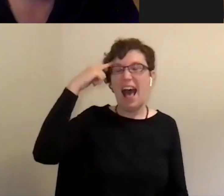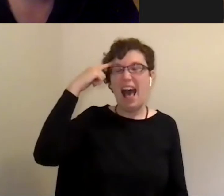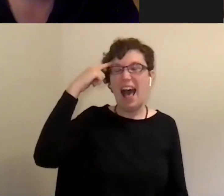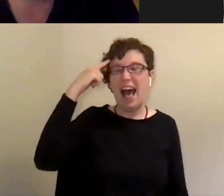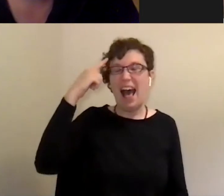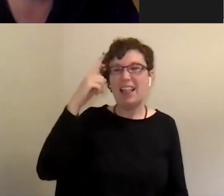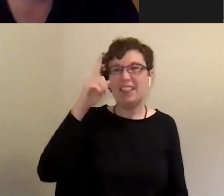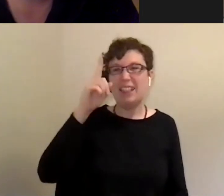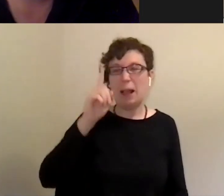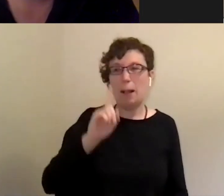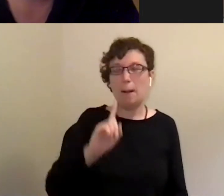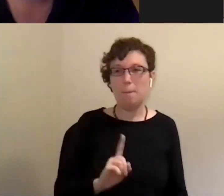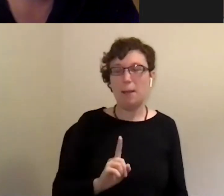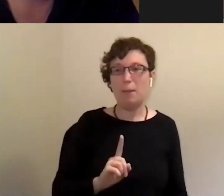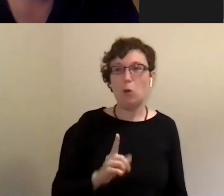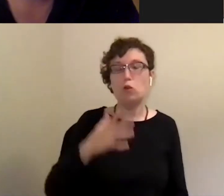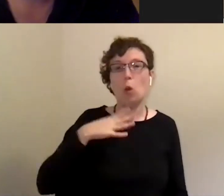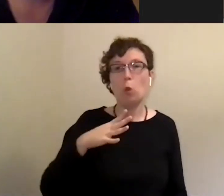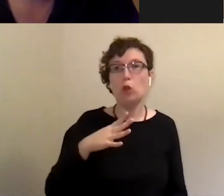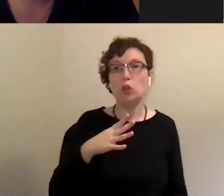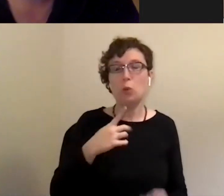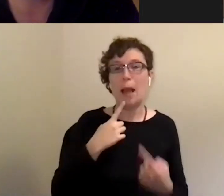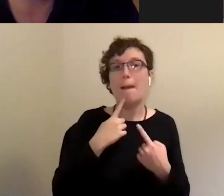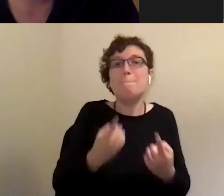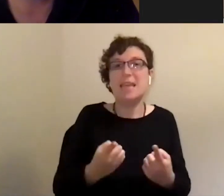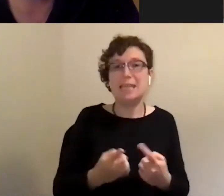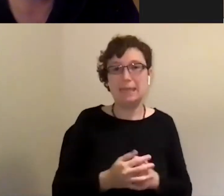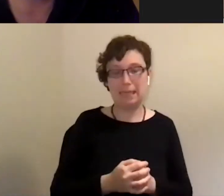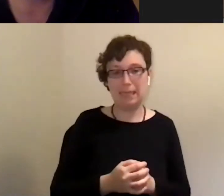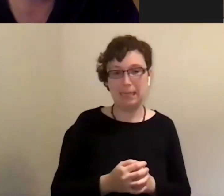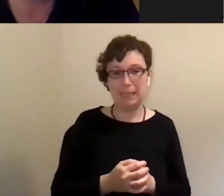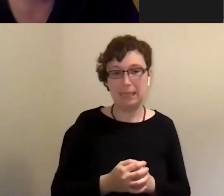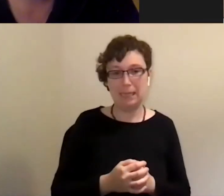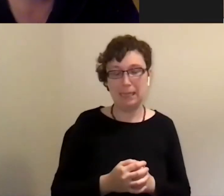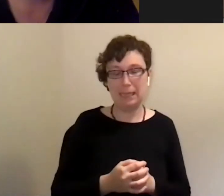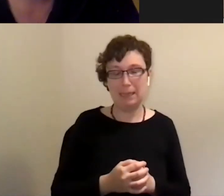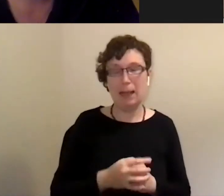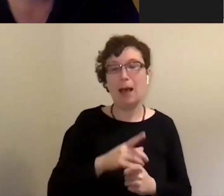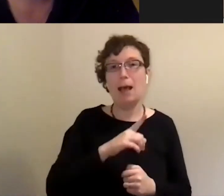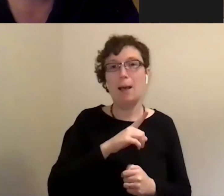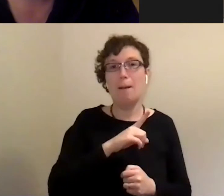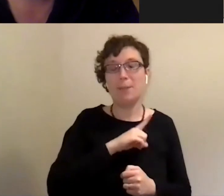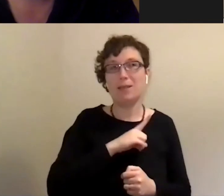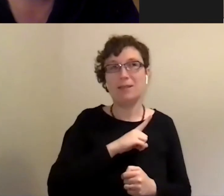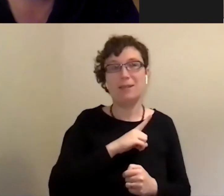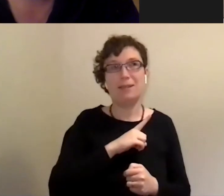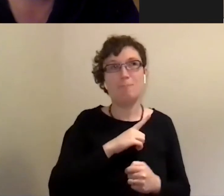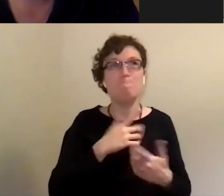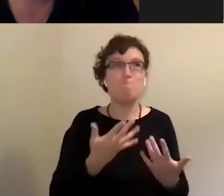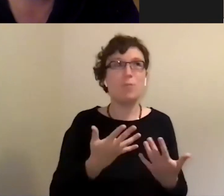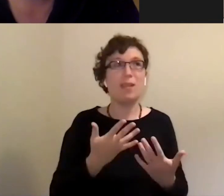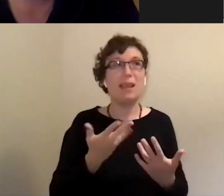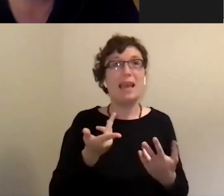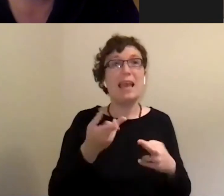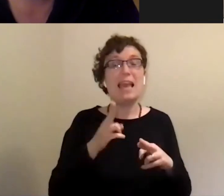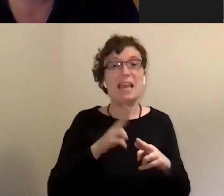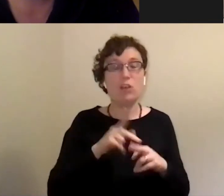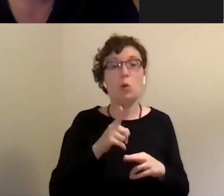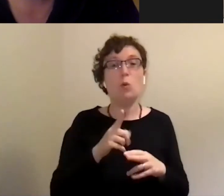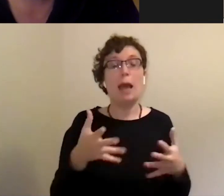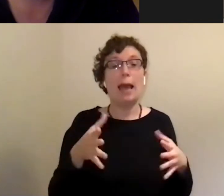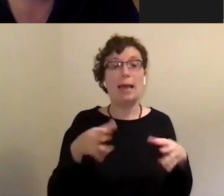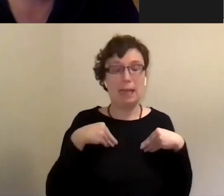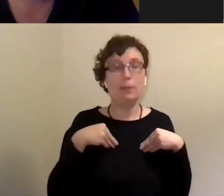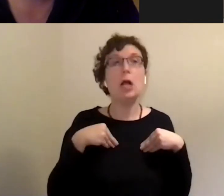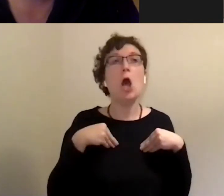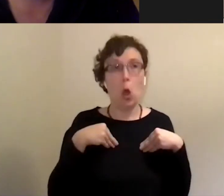your mind, you have, the average person has some sort of guilt of being part of that problem, and then that means you'd have to do something.